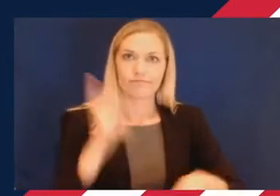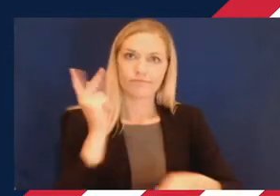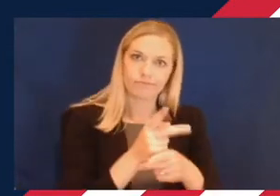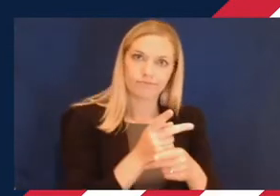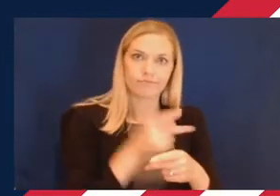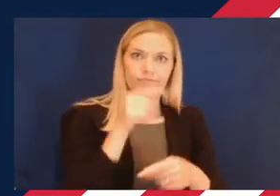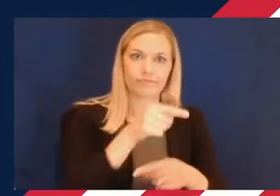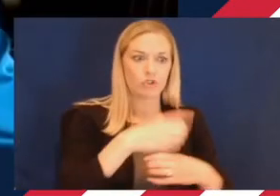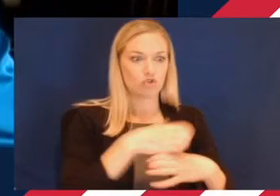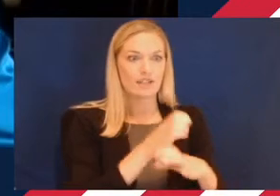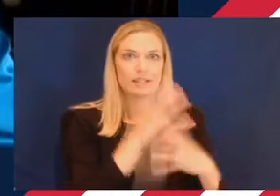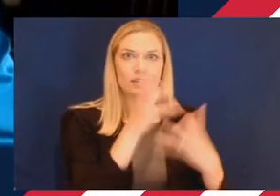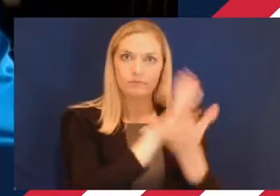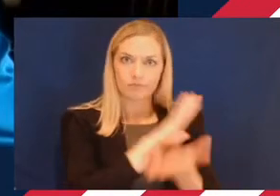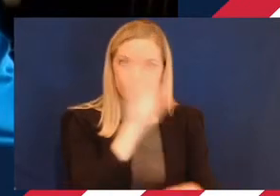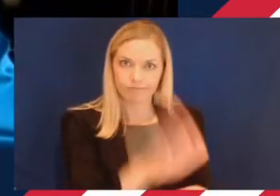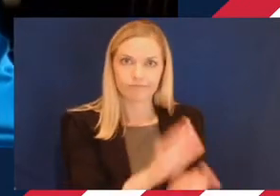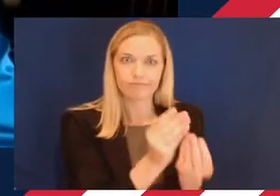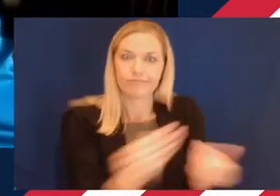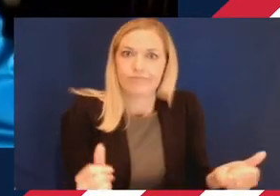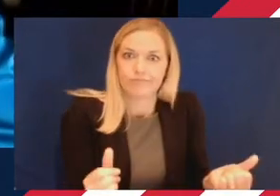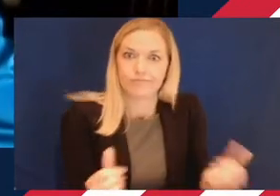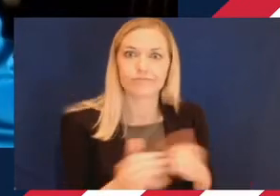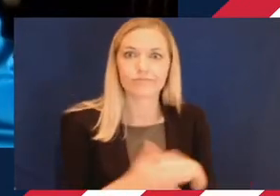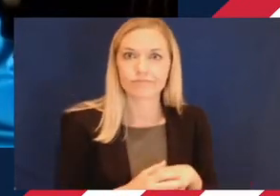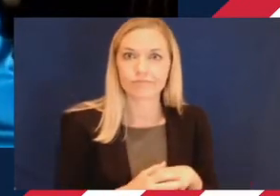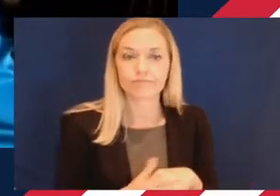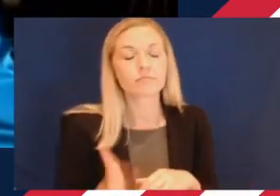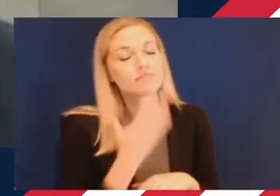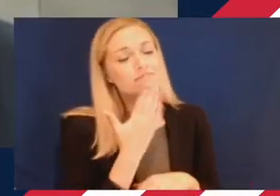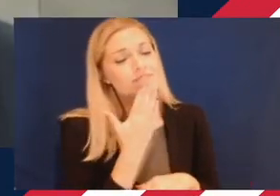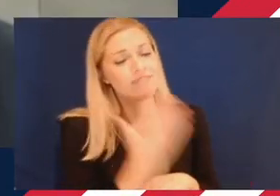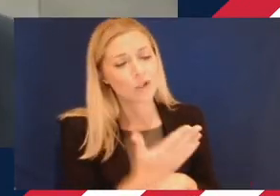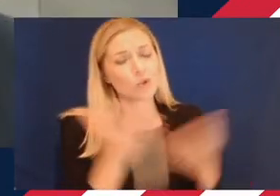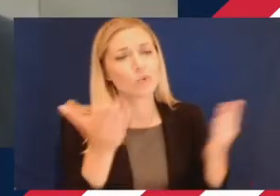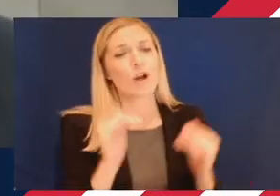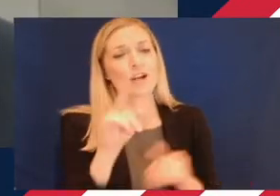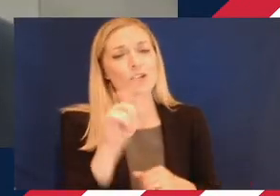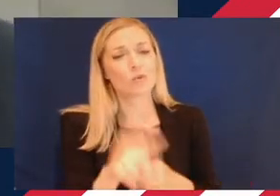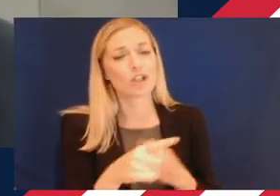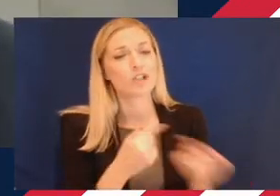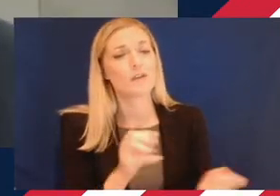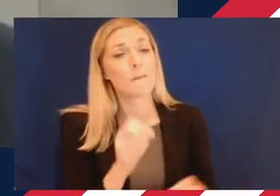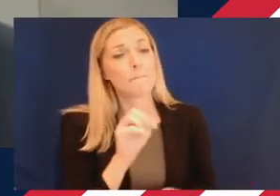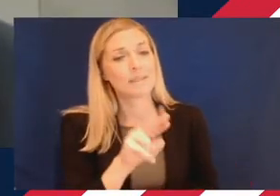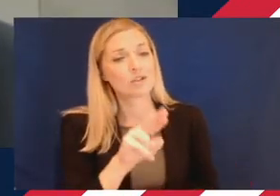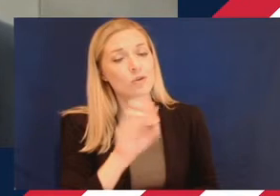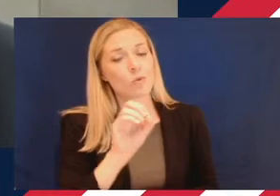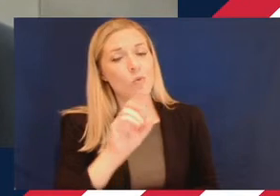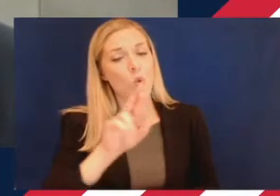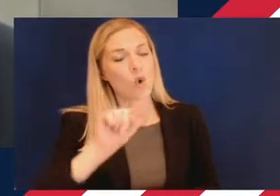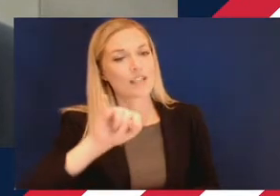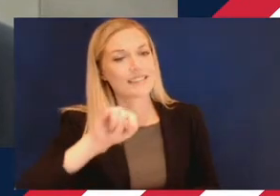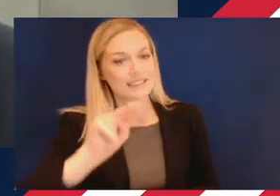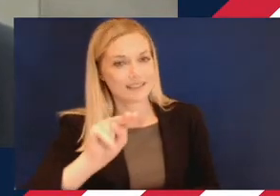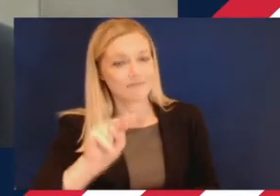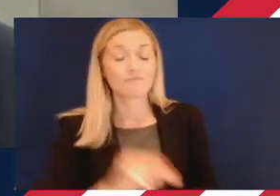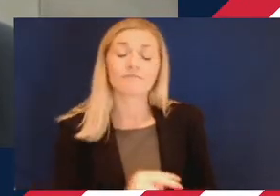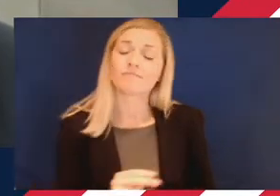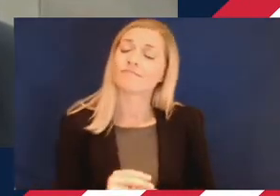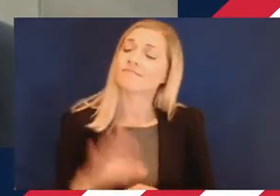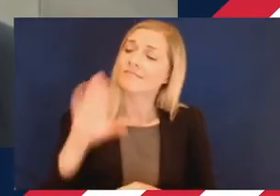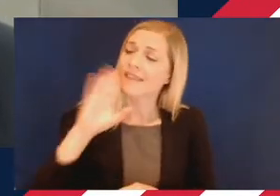Thank you. Our next question is from Mr. Orton. Hi, thanks for joining us and for your testimony and for